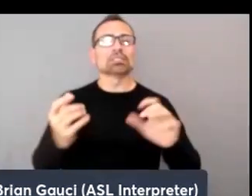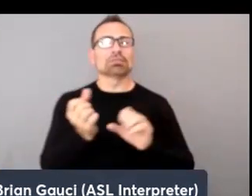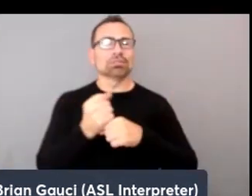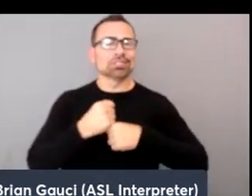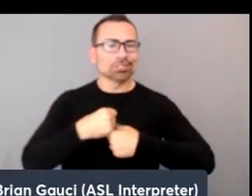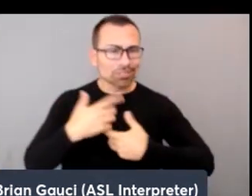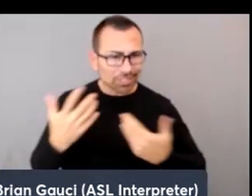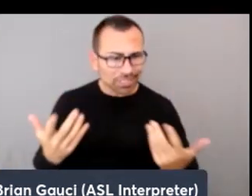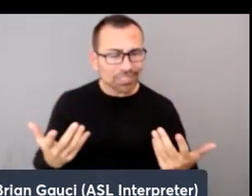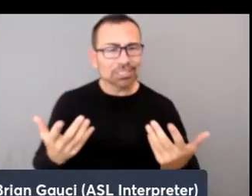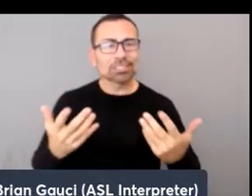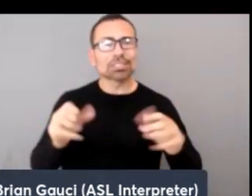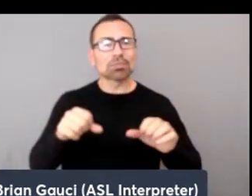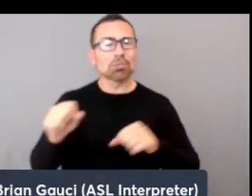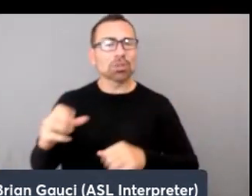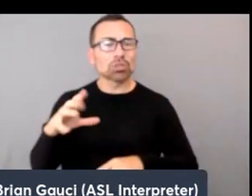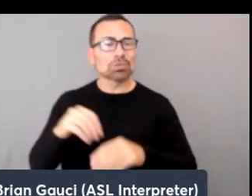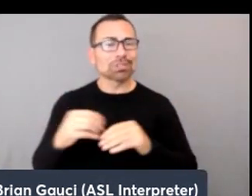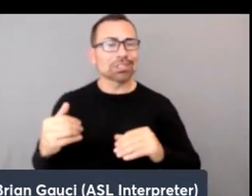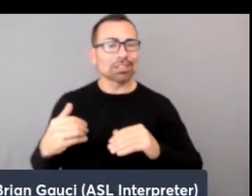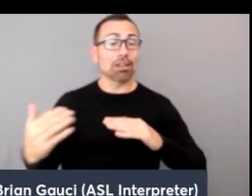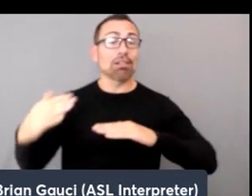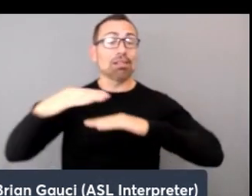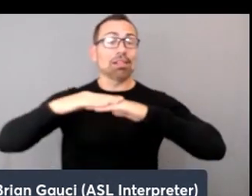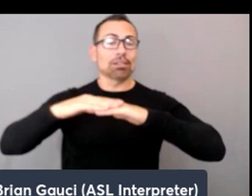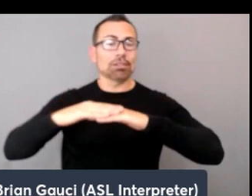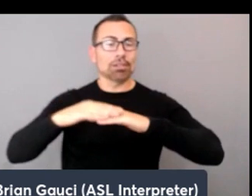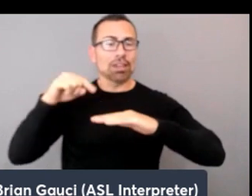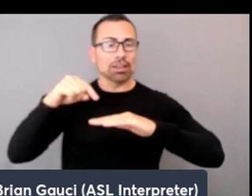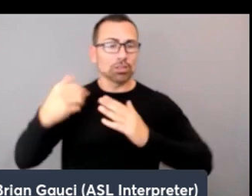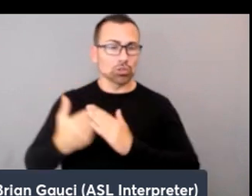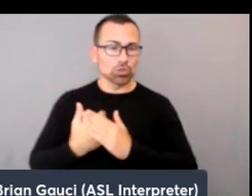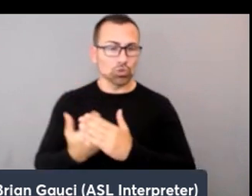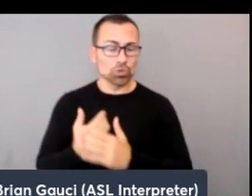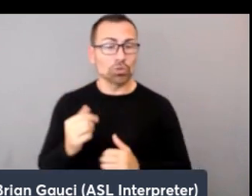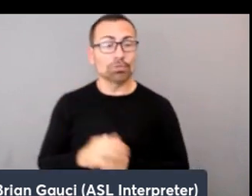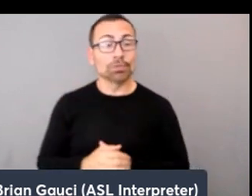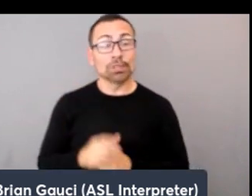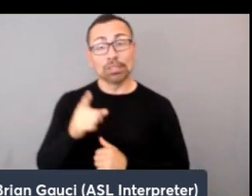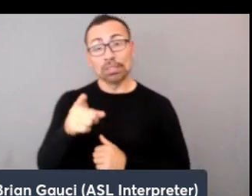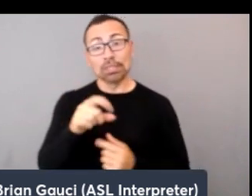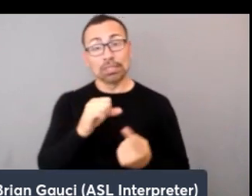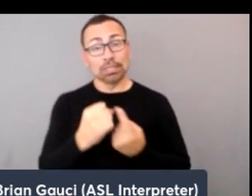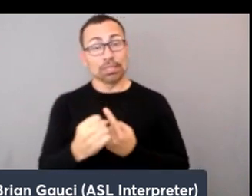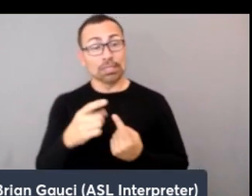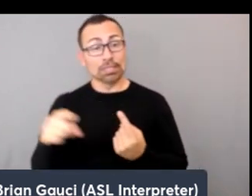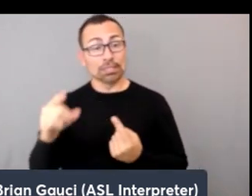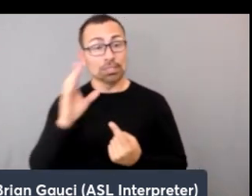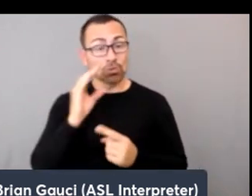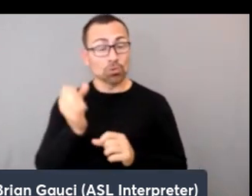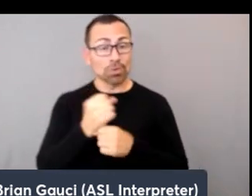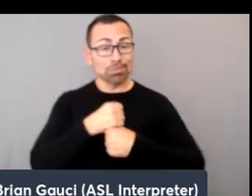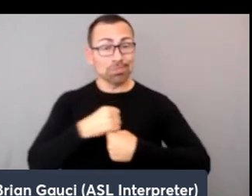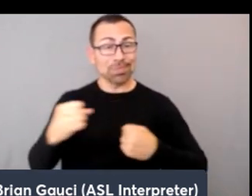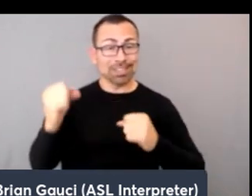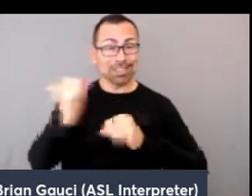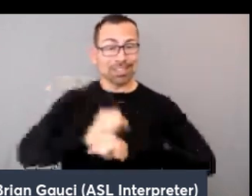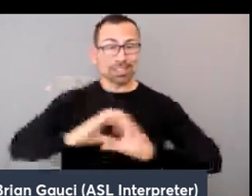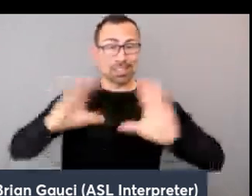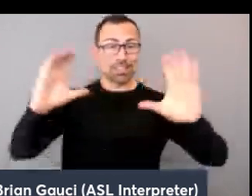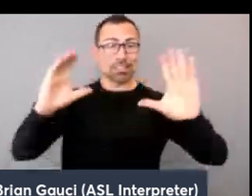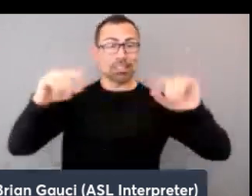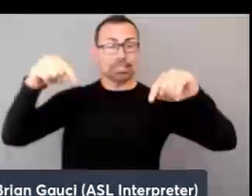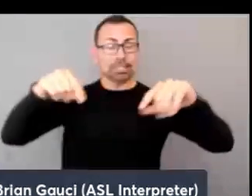new layer. So in this case, we are also going to be creating the scene here. So we are